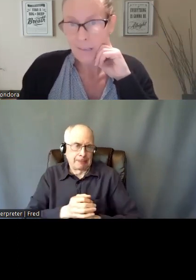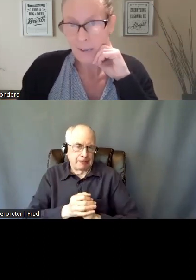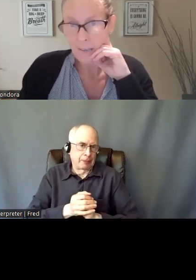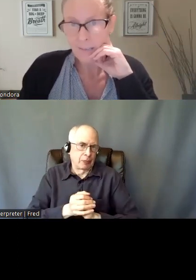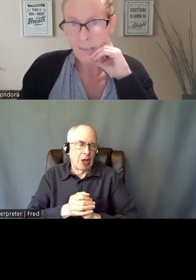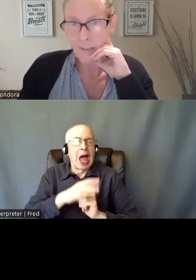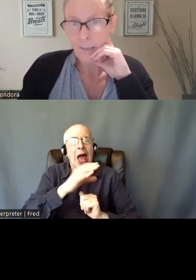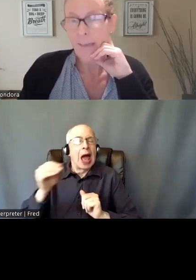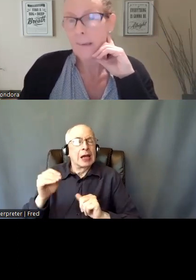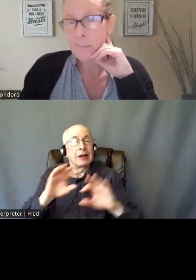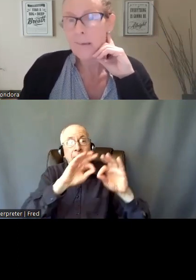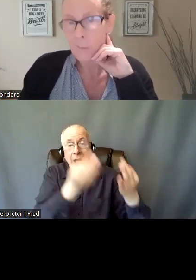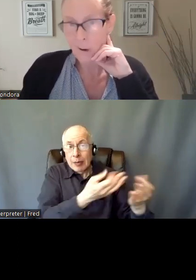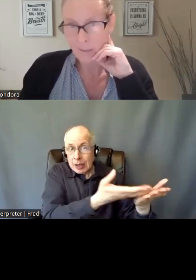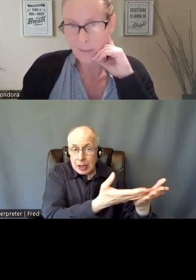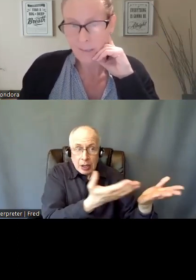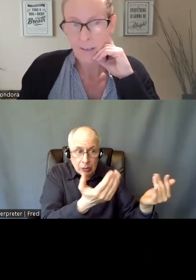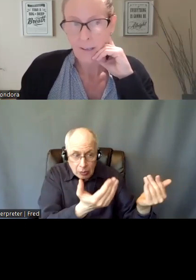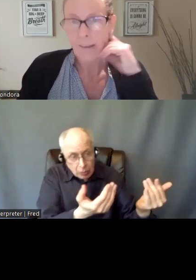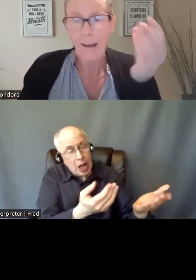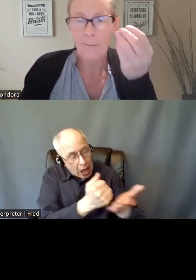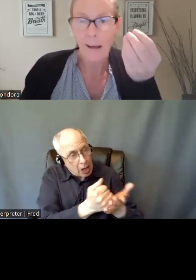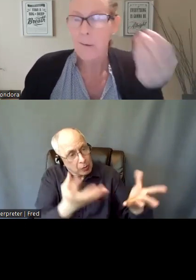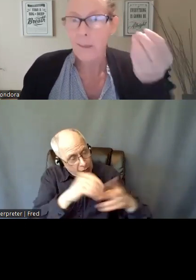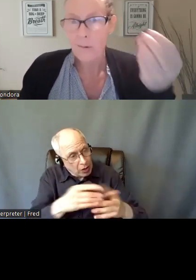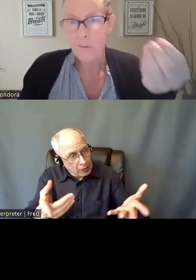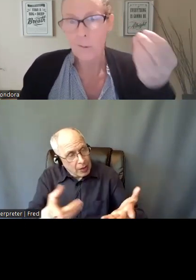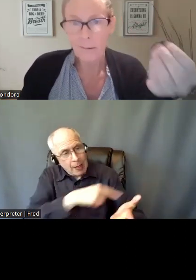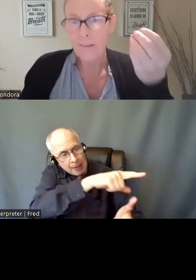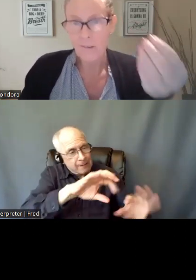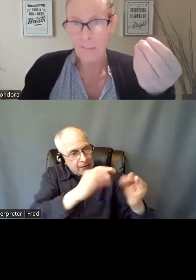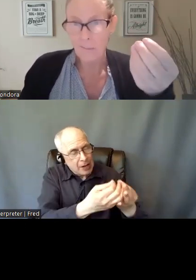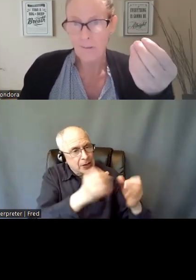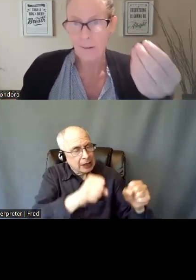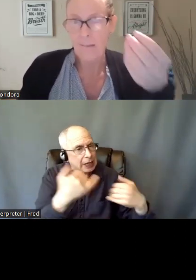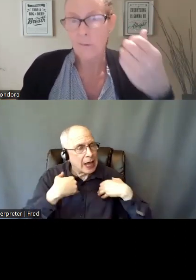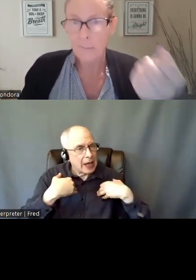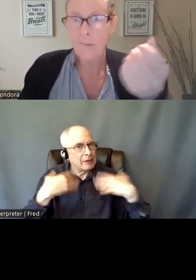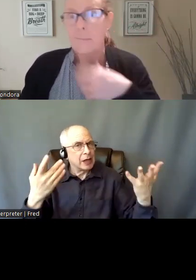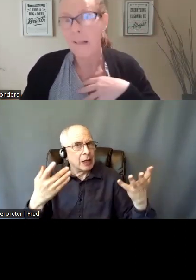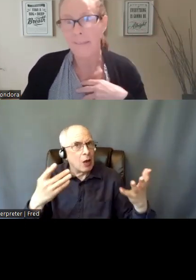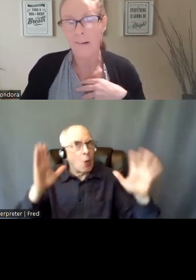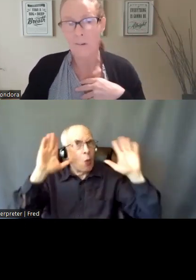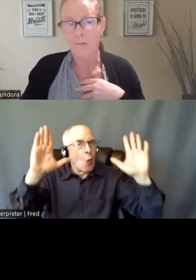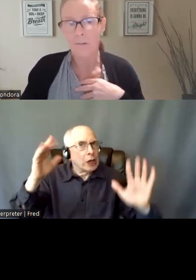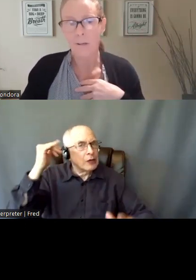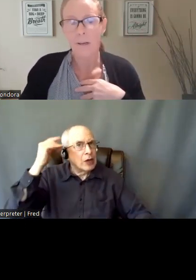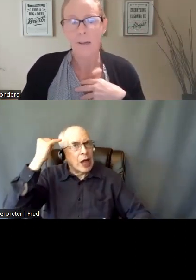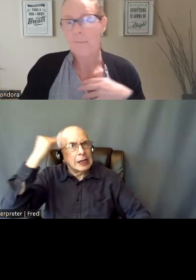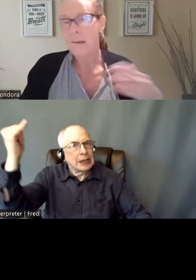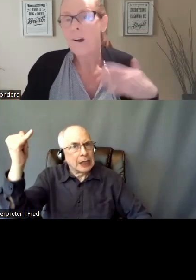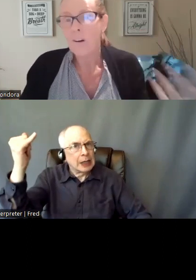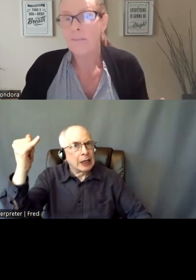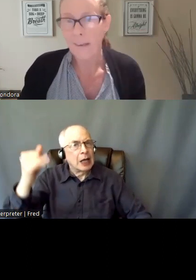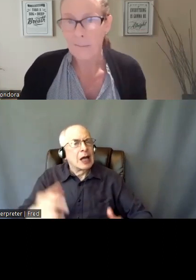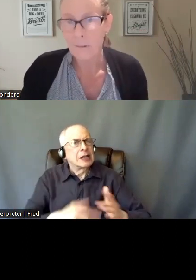the process, they can be the ones that have what I call those golden gems, right? So sometimes people on their own,